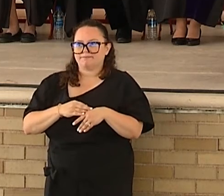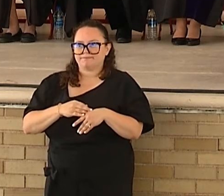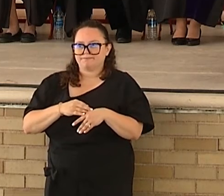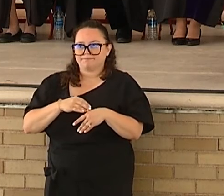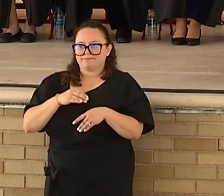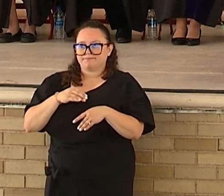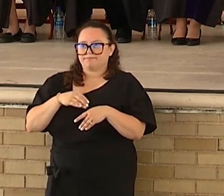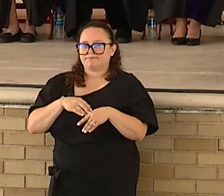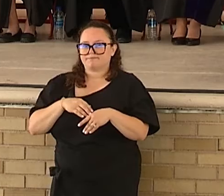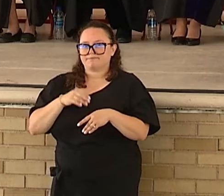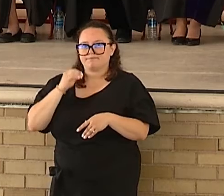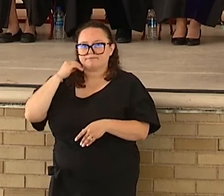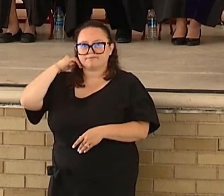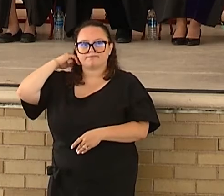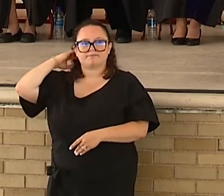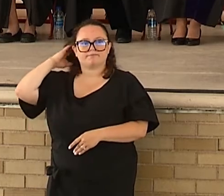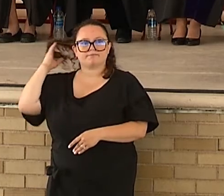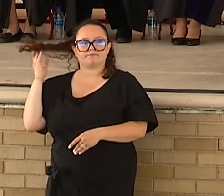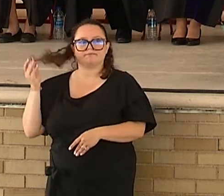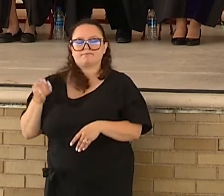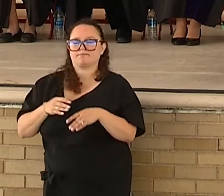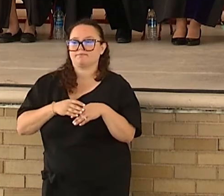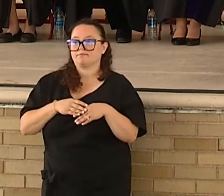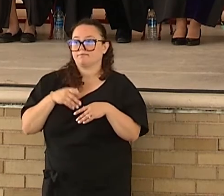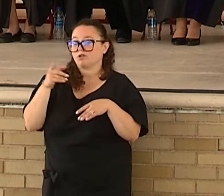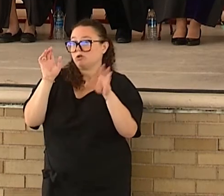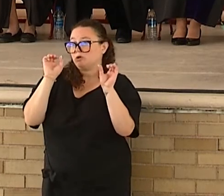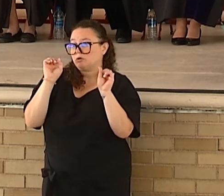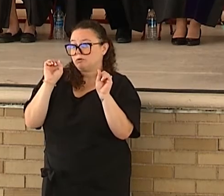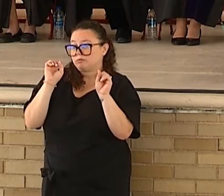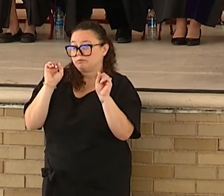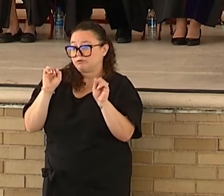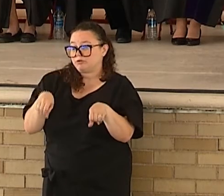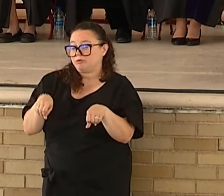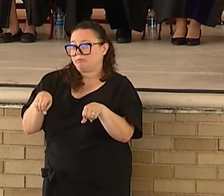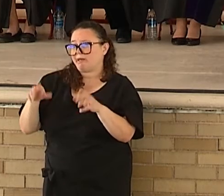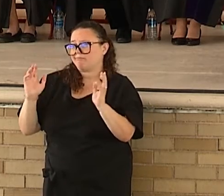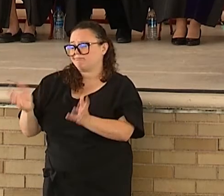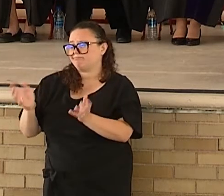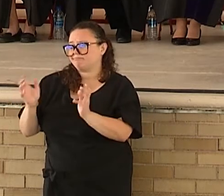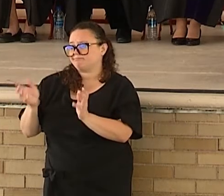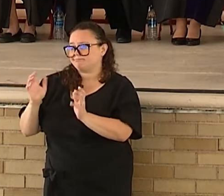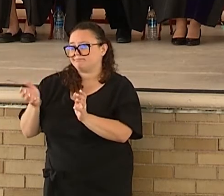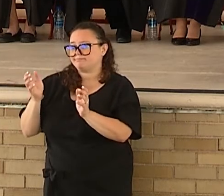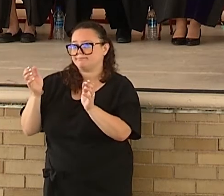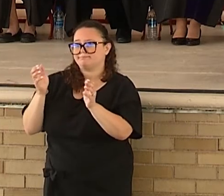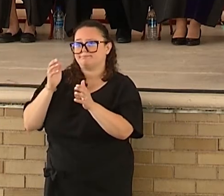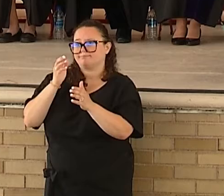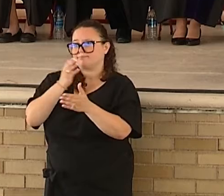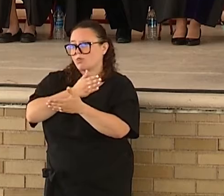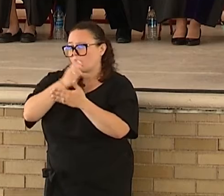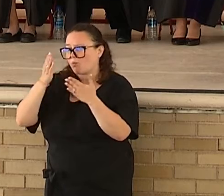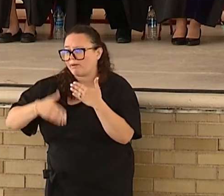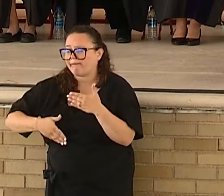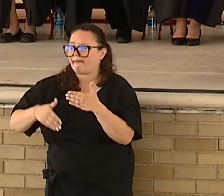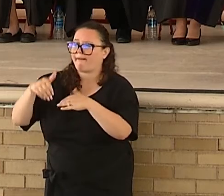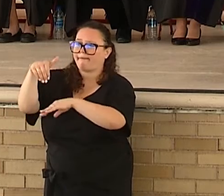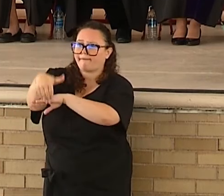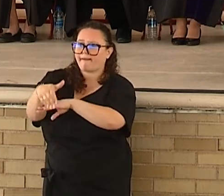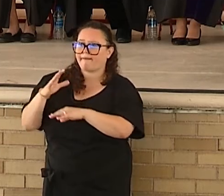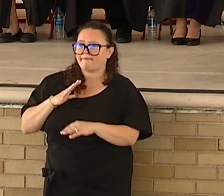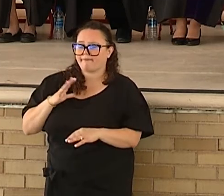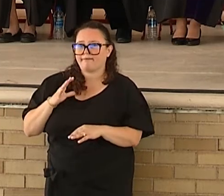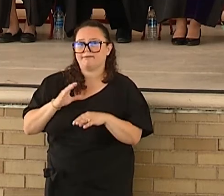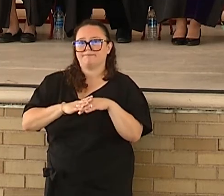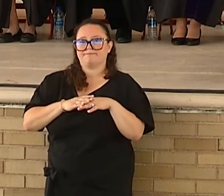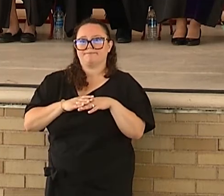every weekend and half of your weeknights, frankly, if you're hanging out with the wrong people. And here's one way to